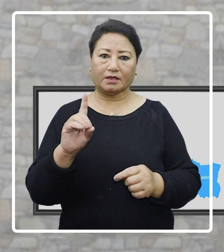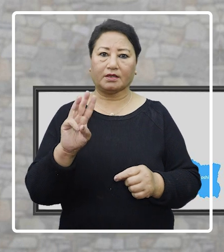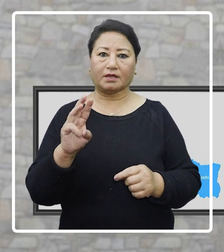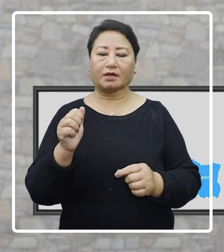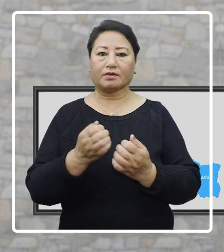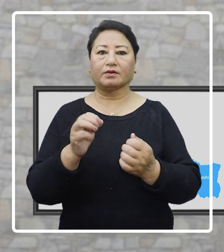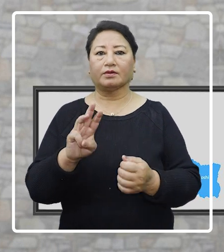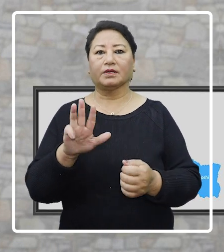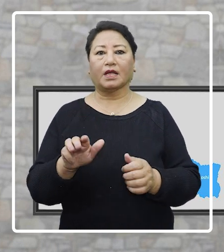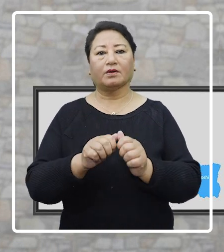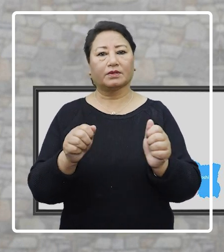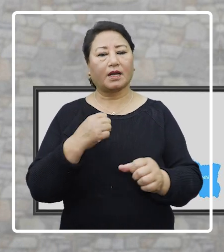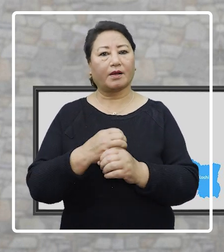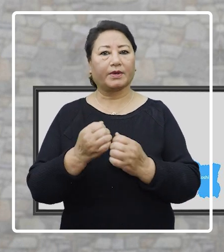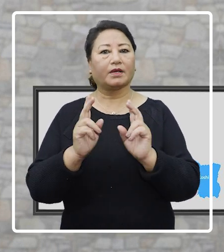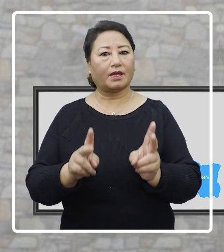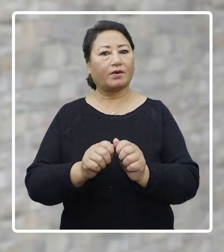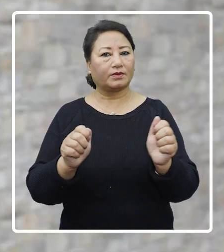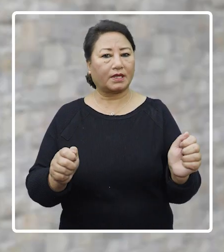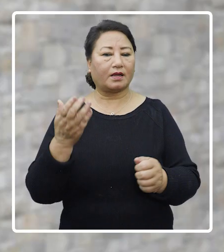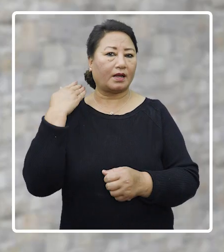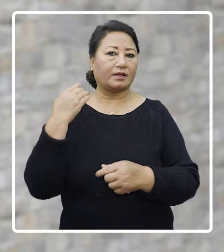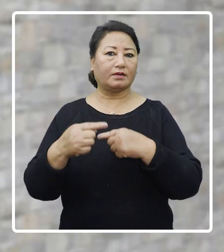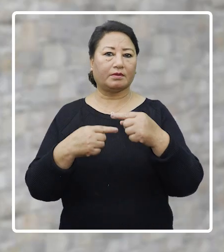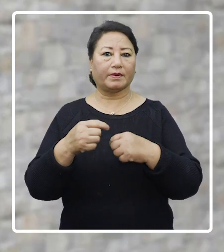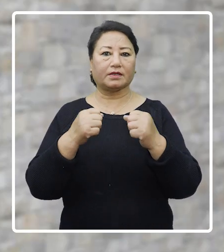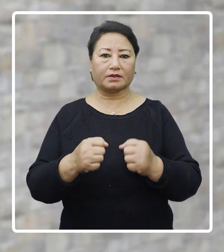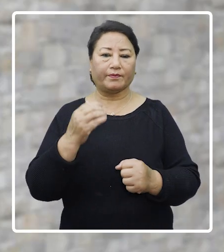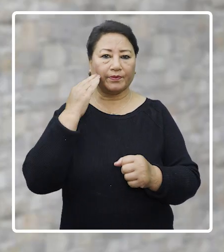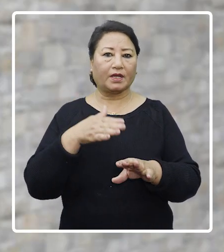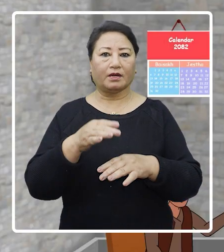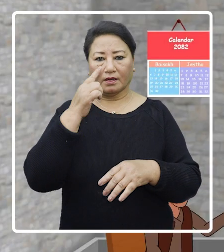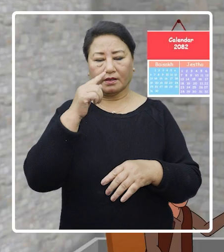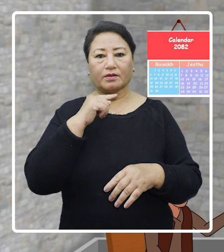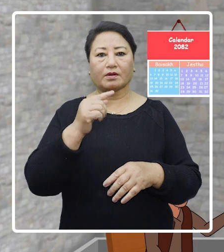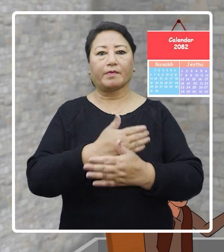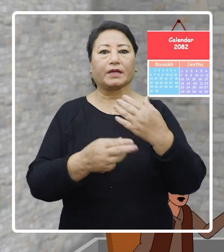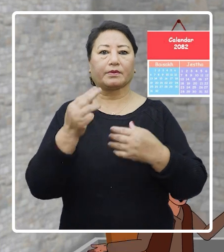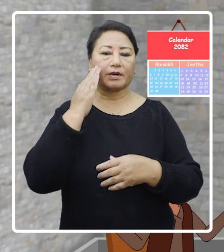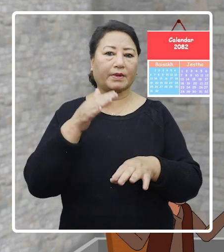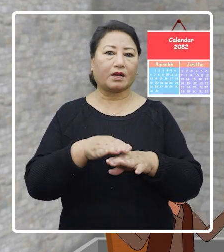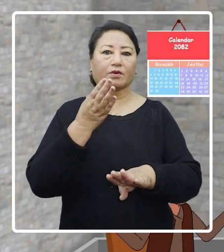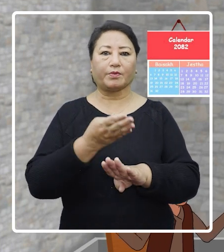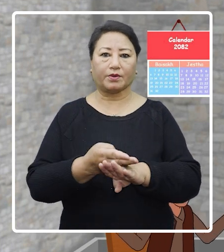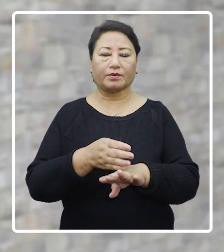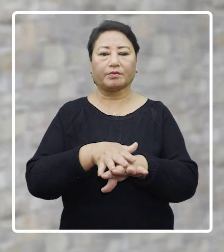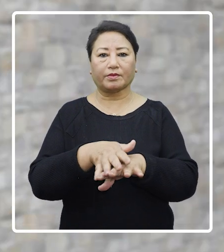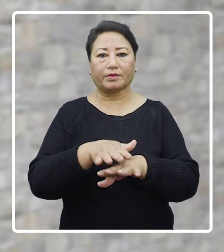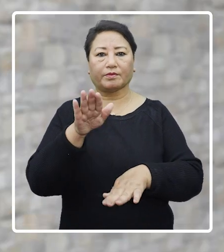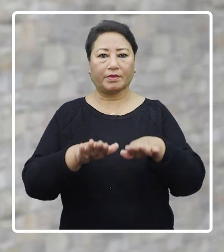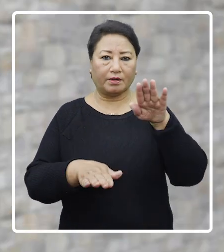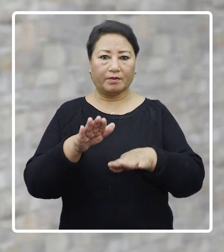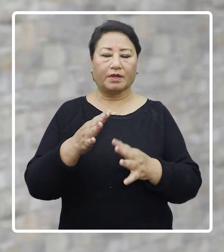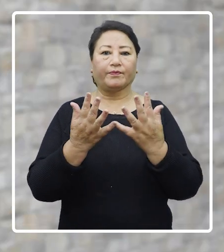local government's policies, programs, and budget. Now, we commit to ensure the rights of Indigenous women and girls,